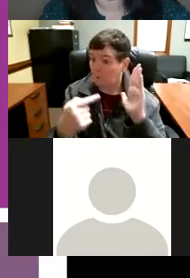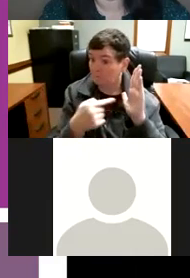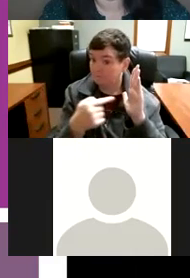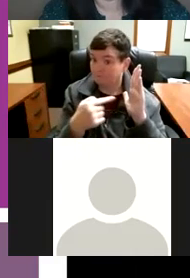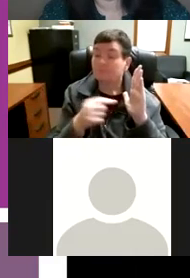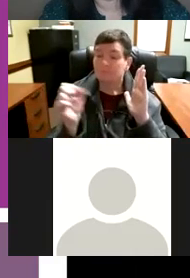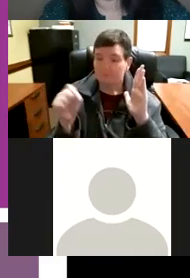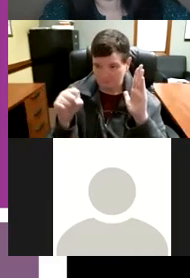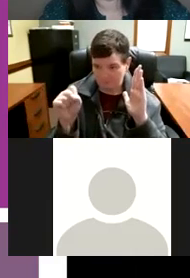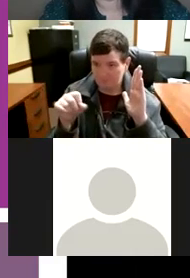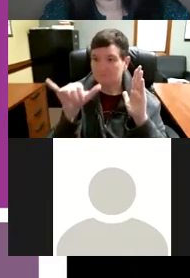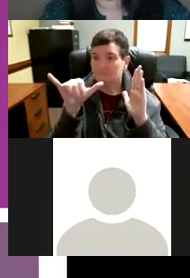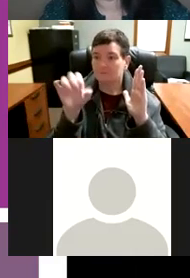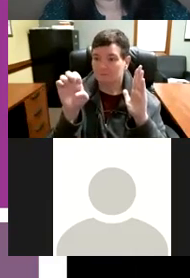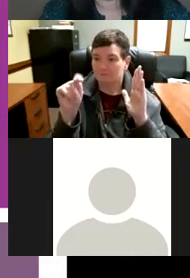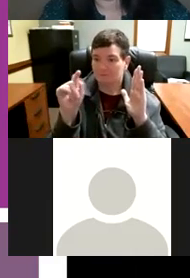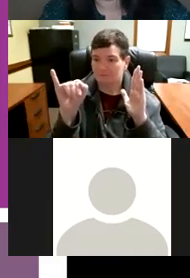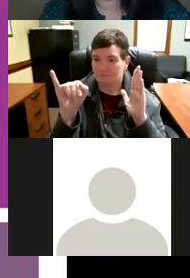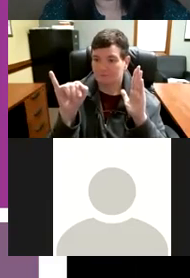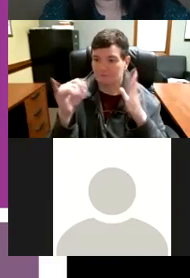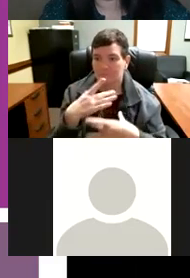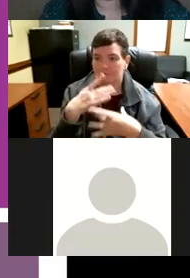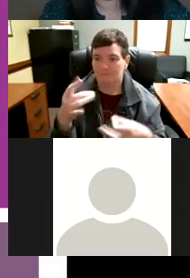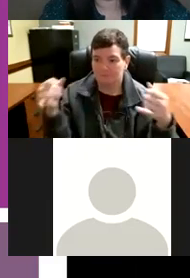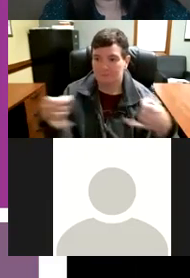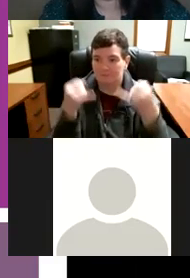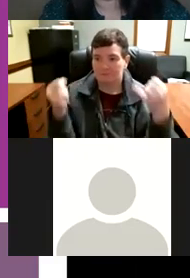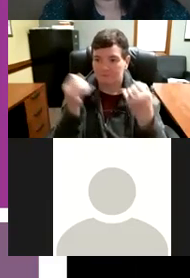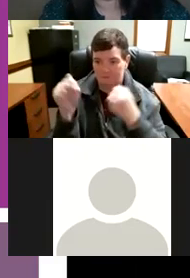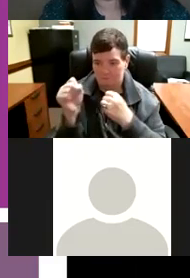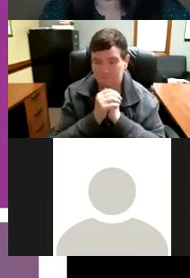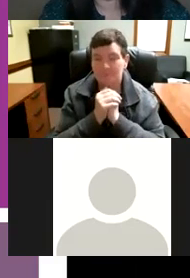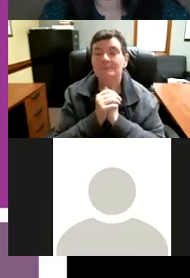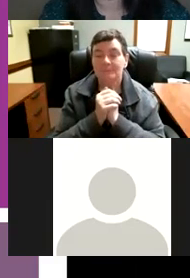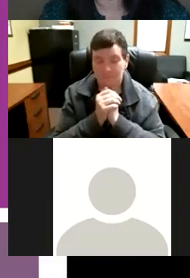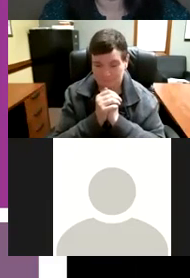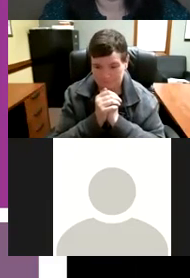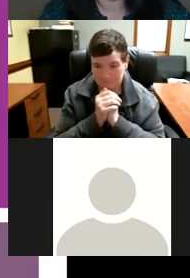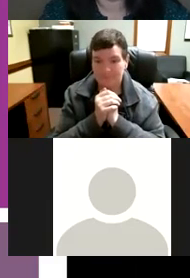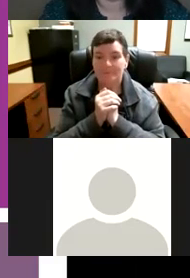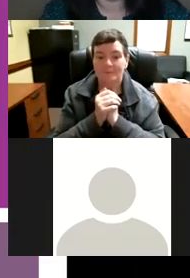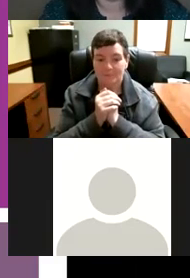Yeti. Yes, Yeti. The Yeti likes spaghetti.